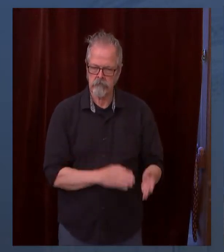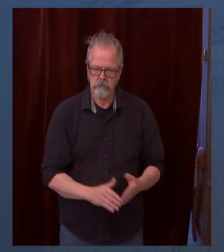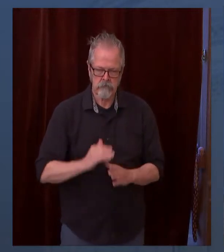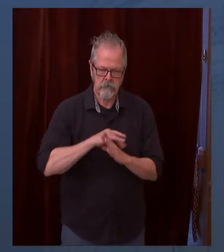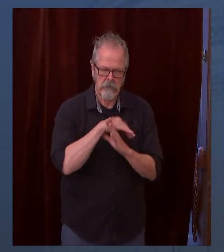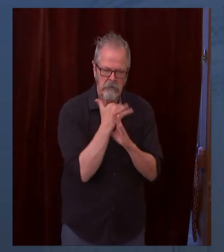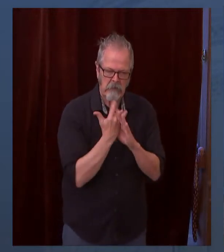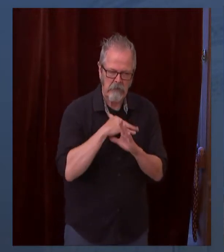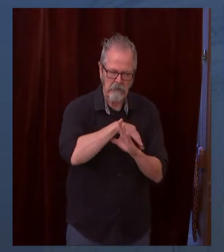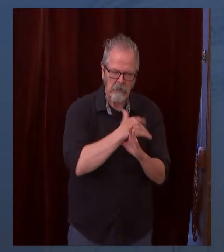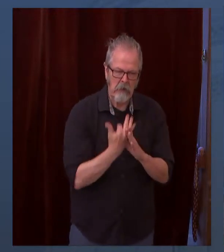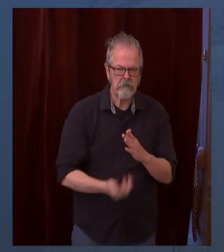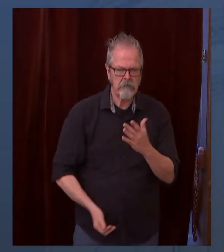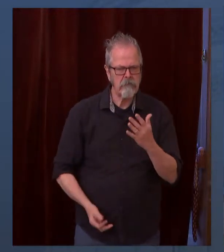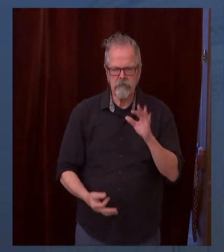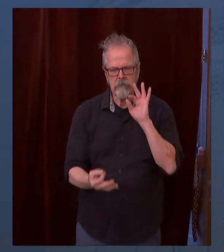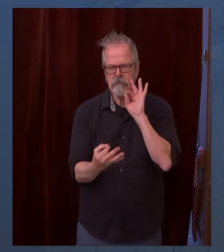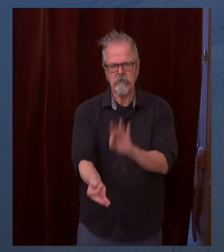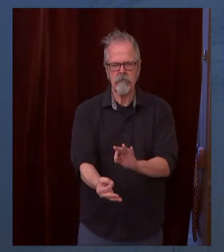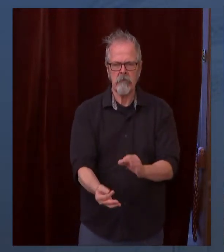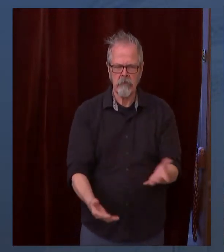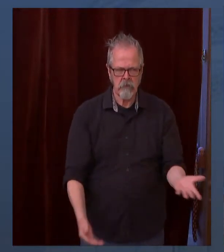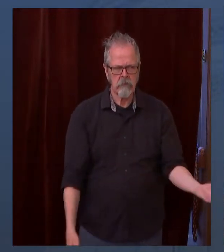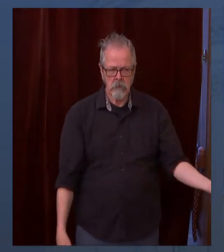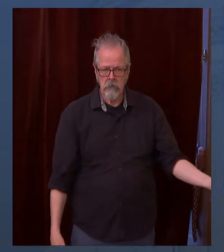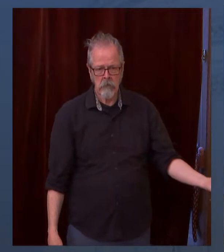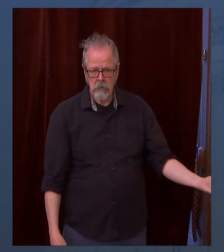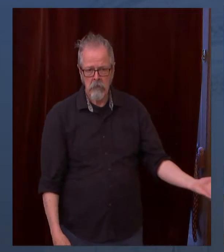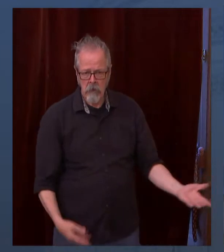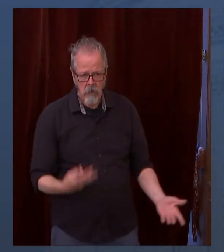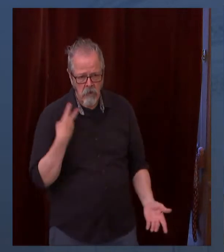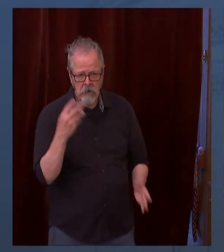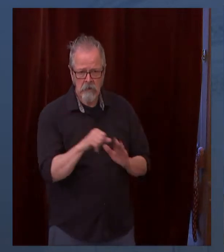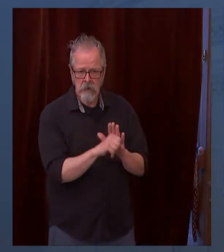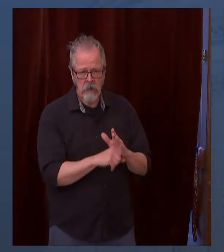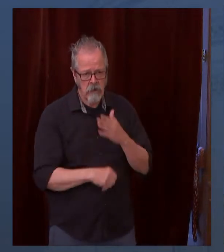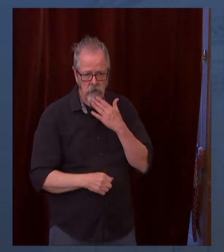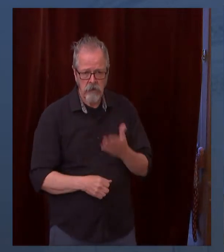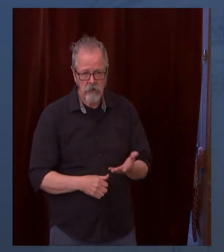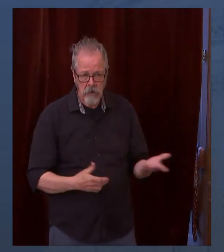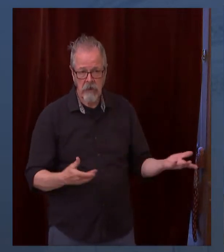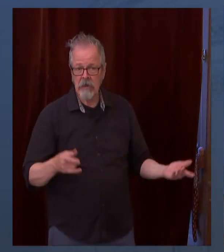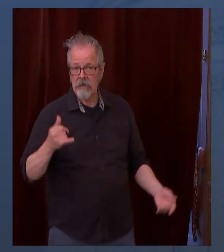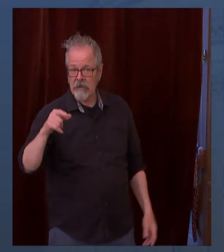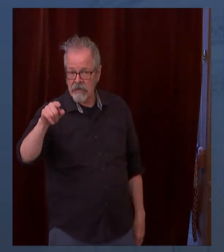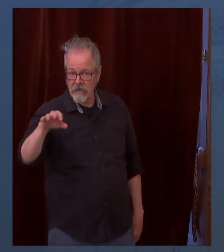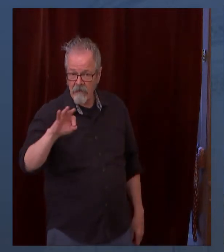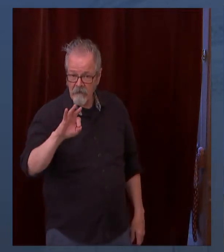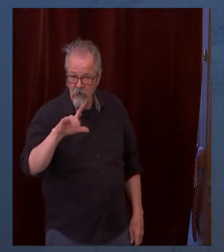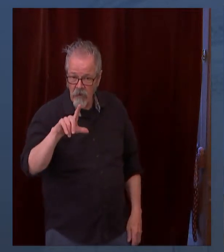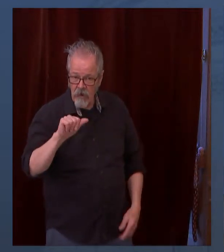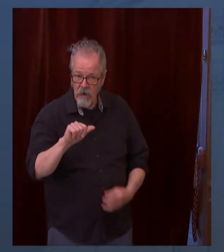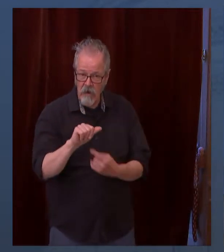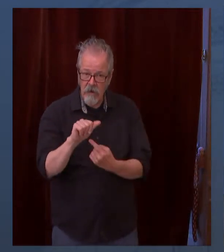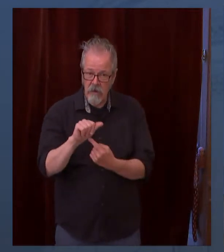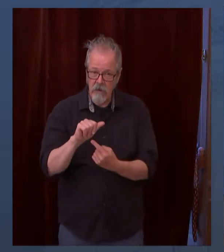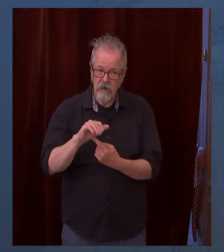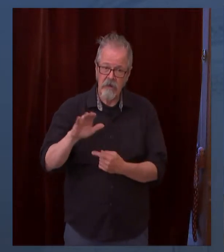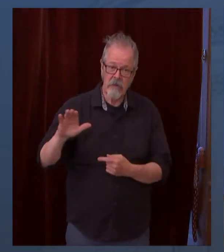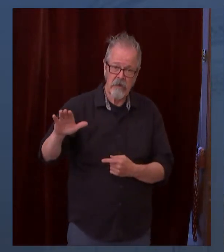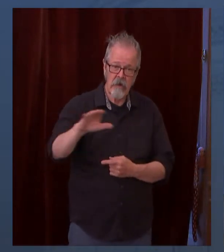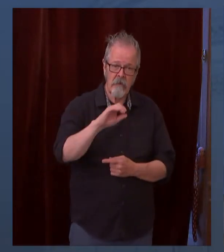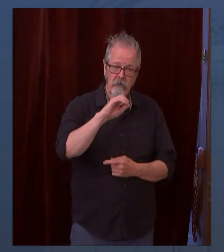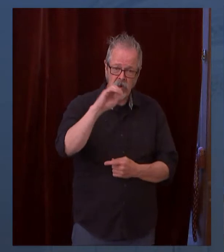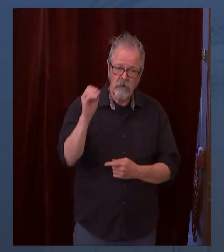that, we have Texas, maybe in Florida, that have maybe 3 times a higher percentage of people who